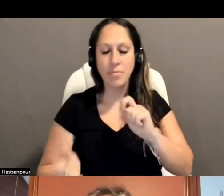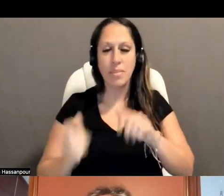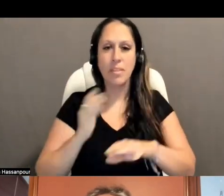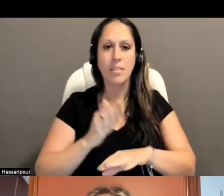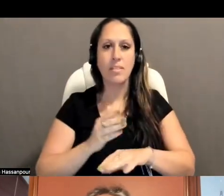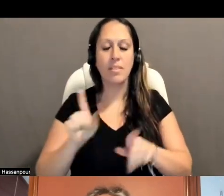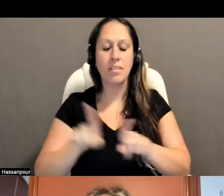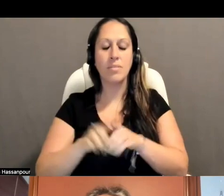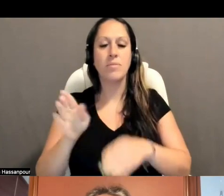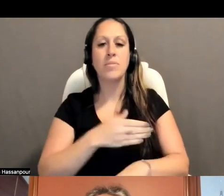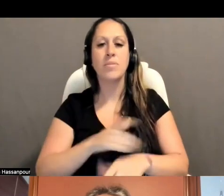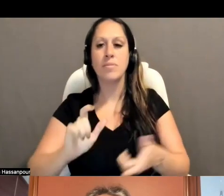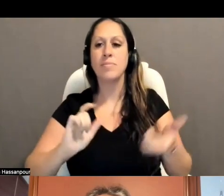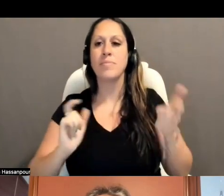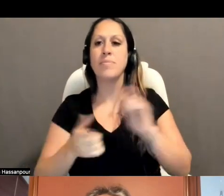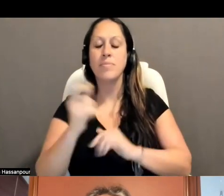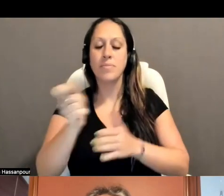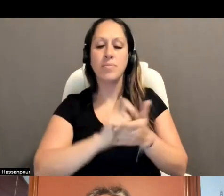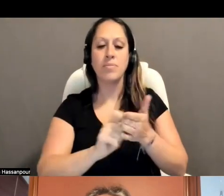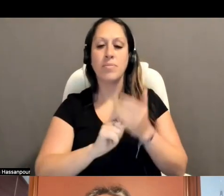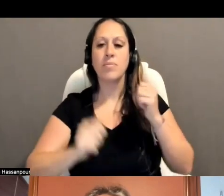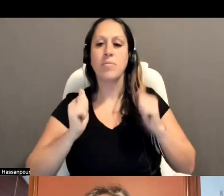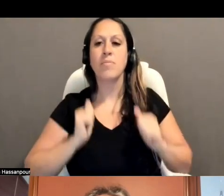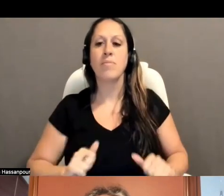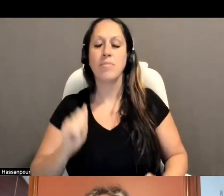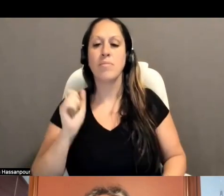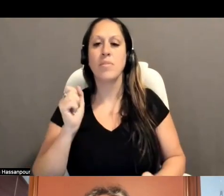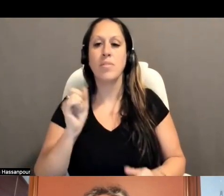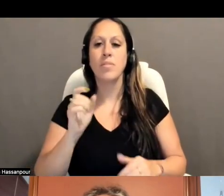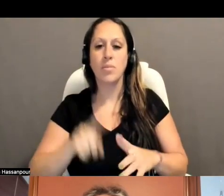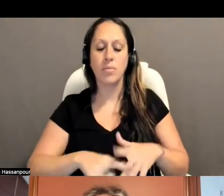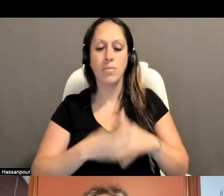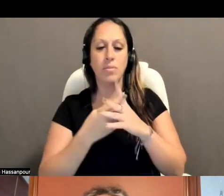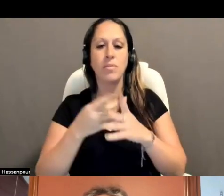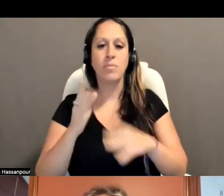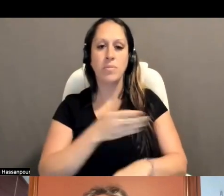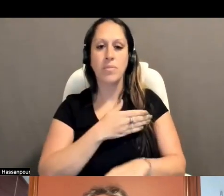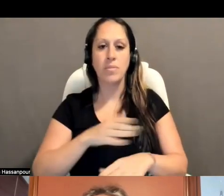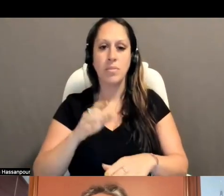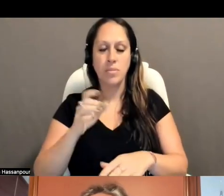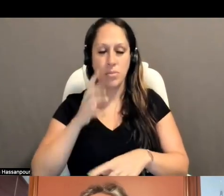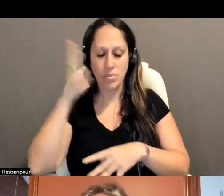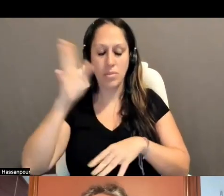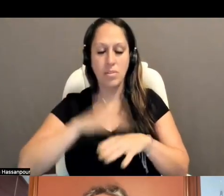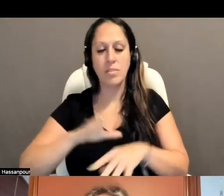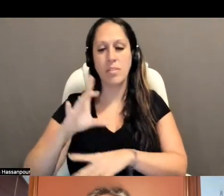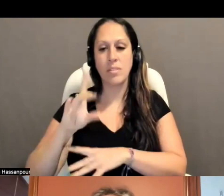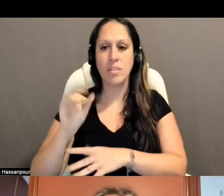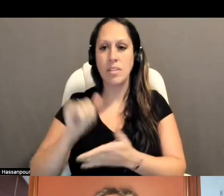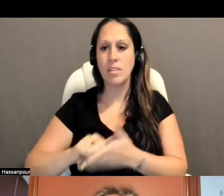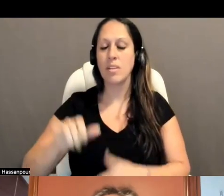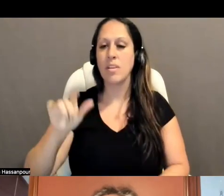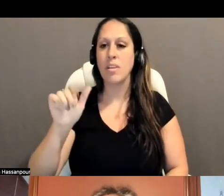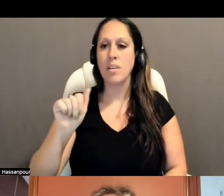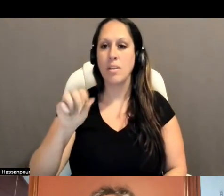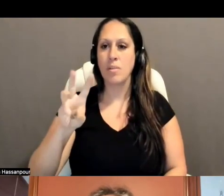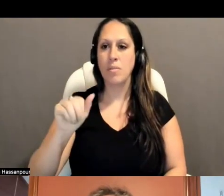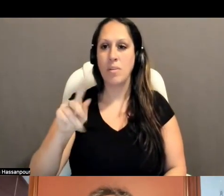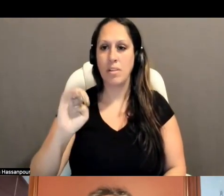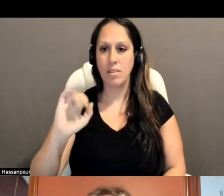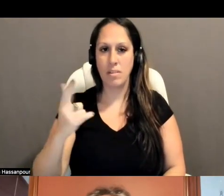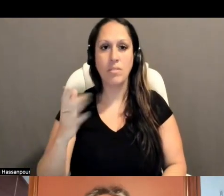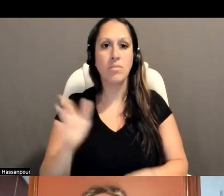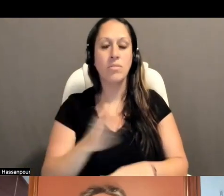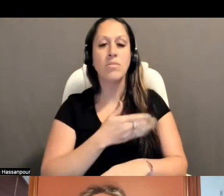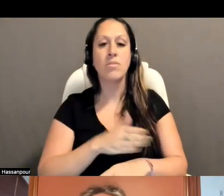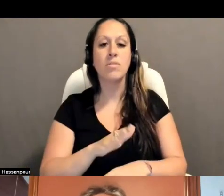progresses. He is the composer and performer of original music compositions represented on his CD, The Awakening. His music can be used